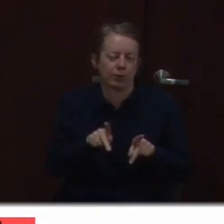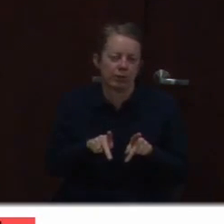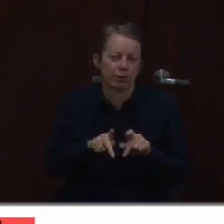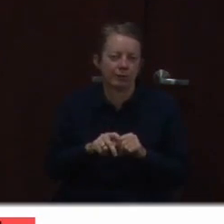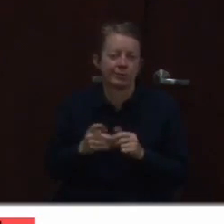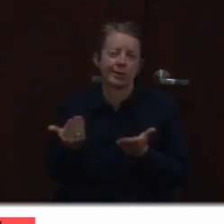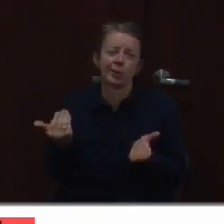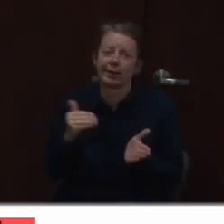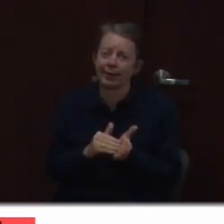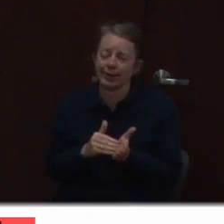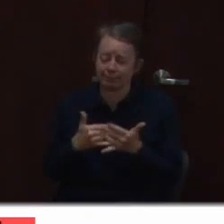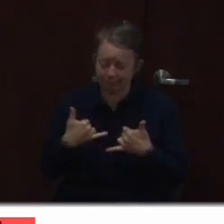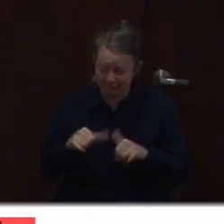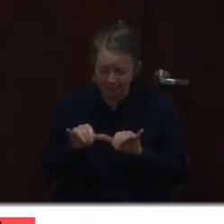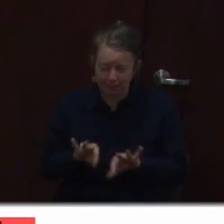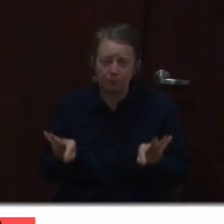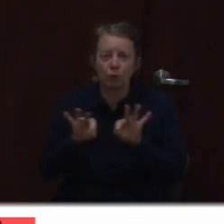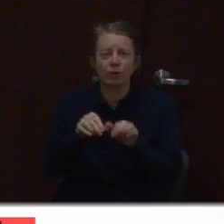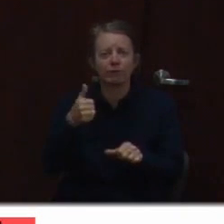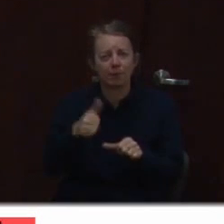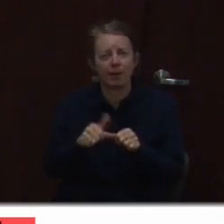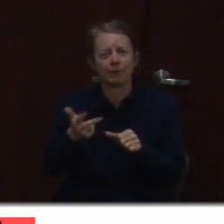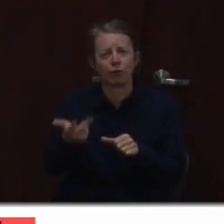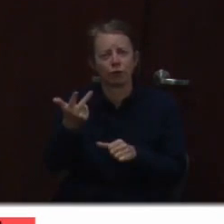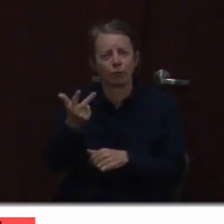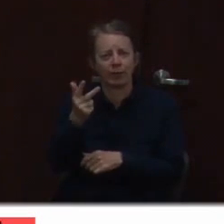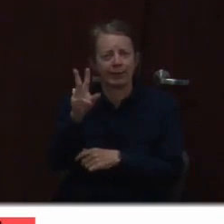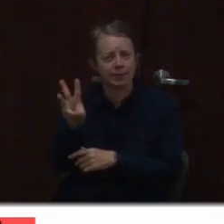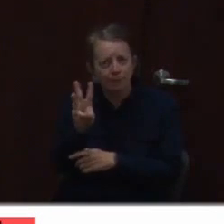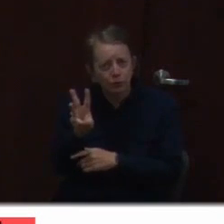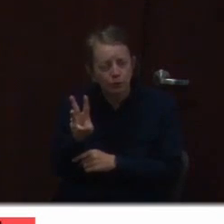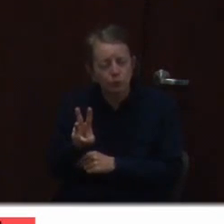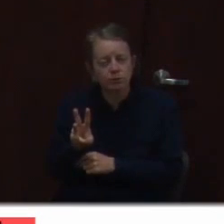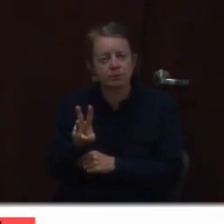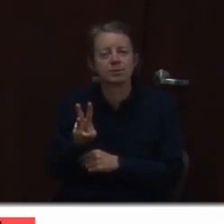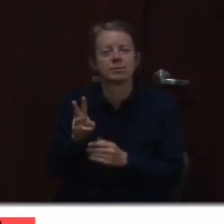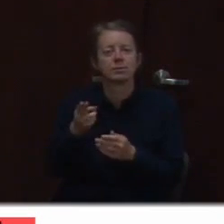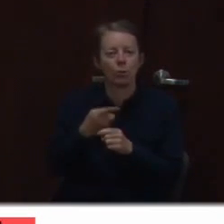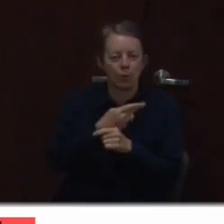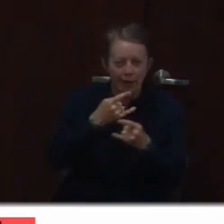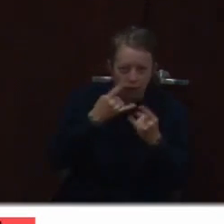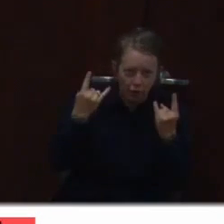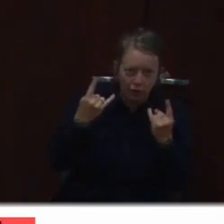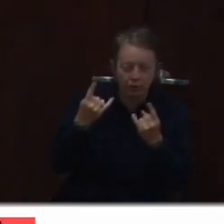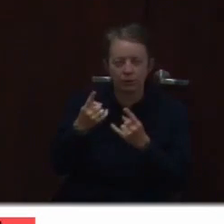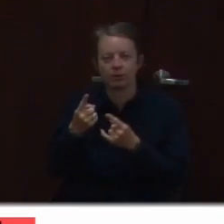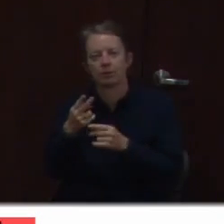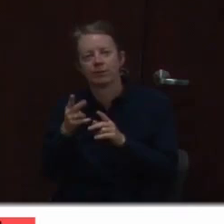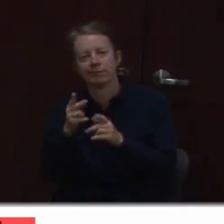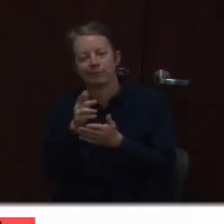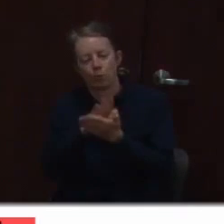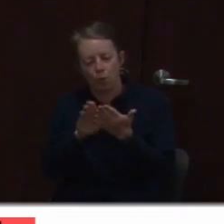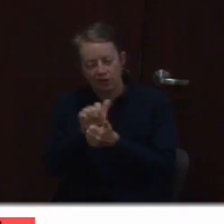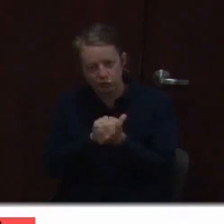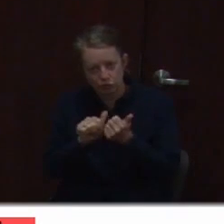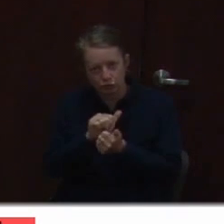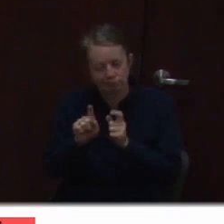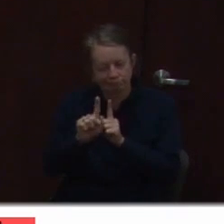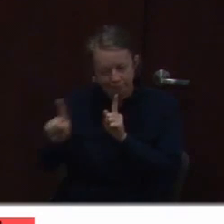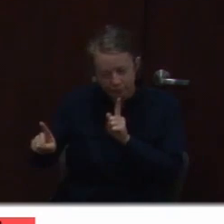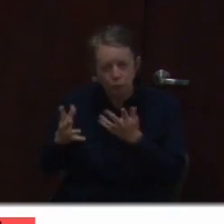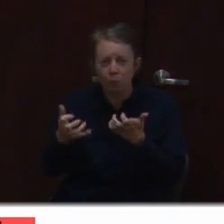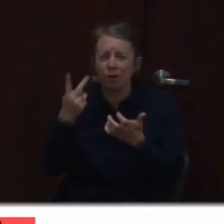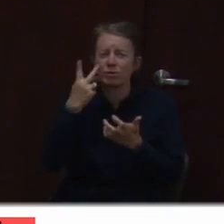for folks to remember to practice the 3 W's so that we can continue to see our trends stay in this